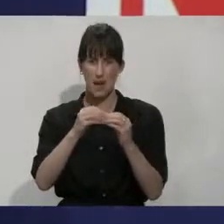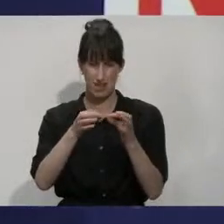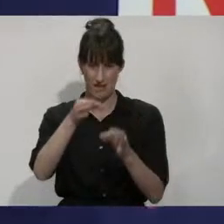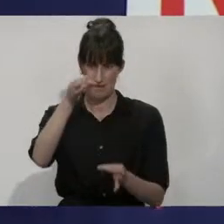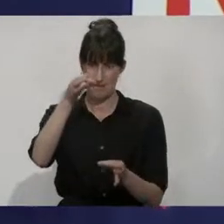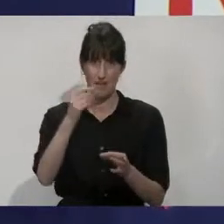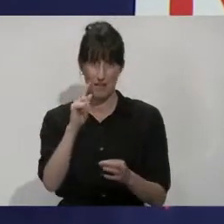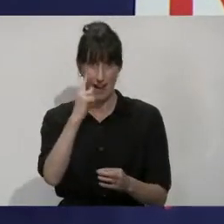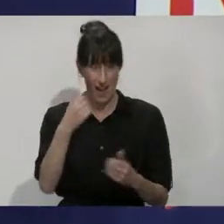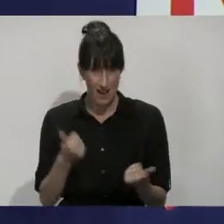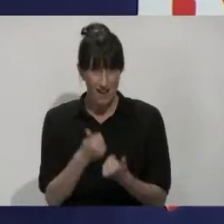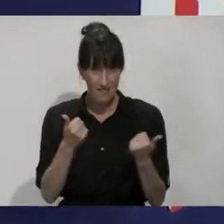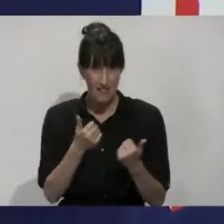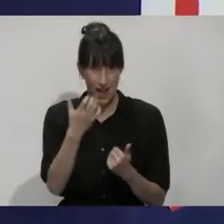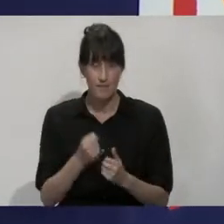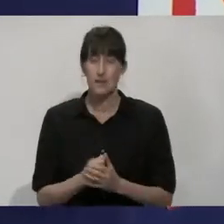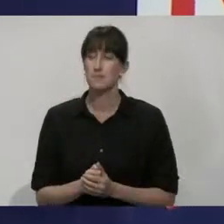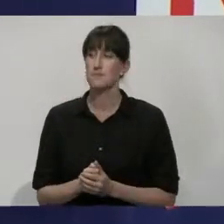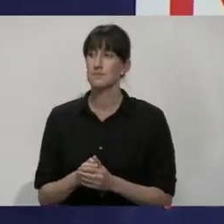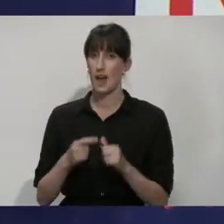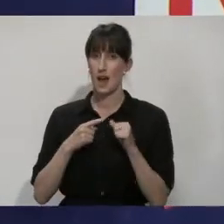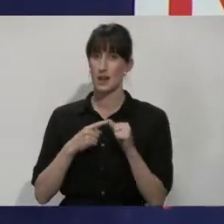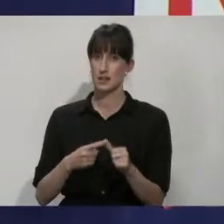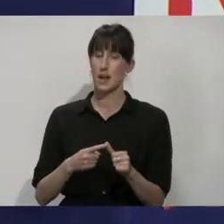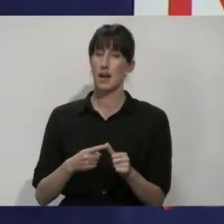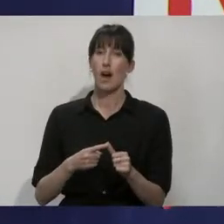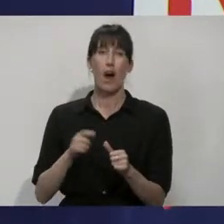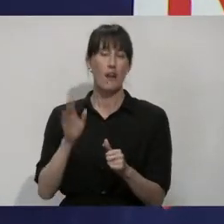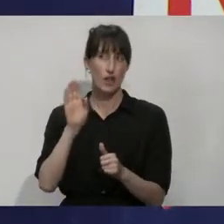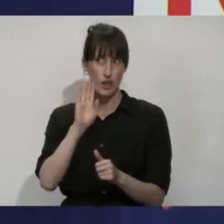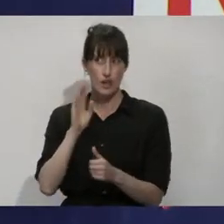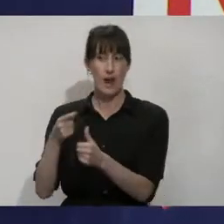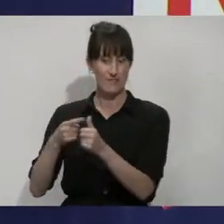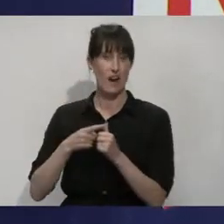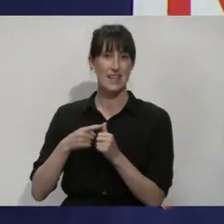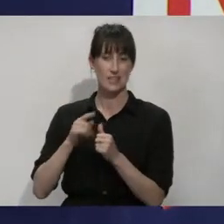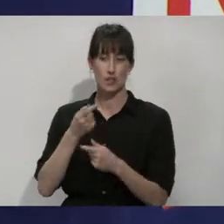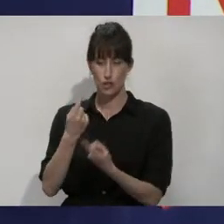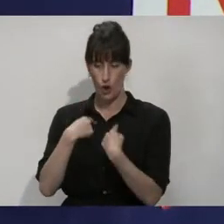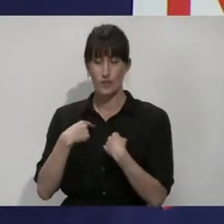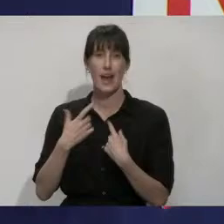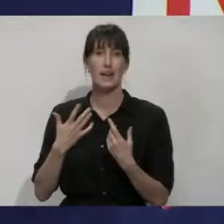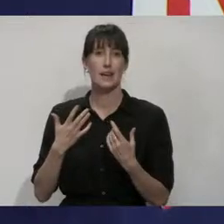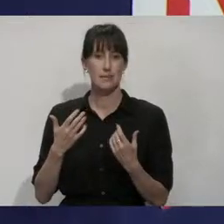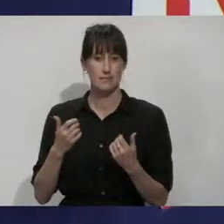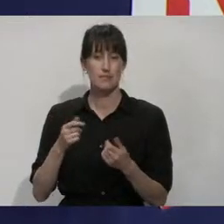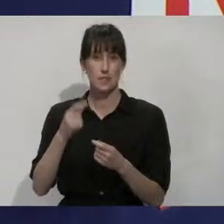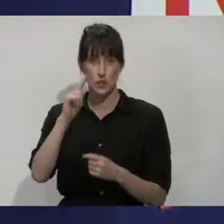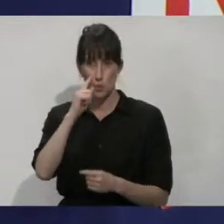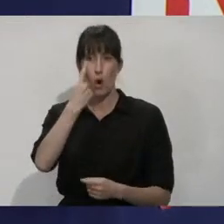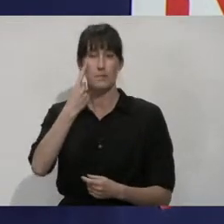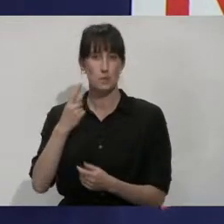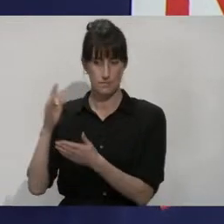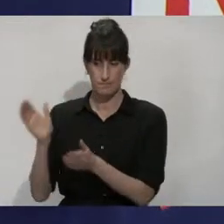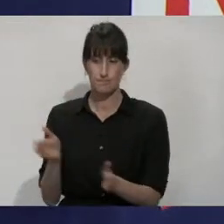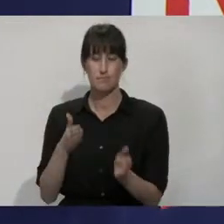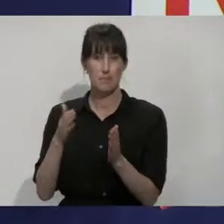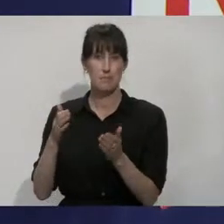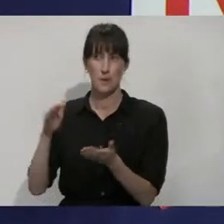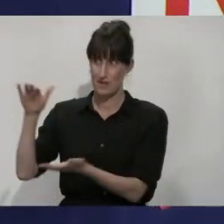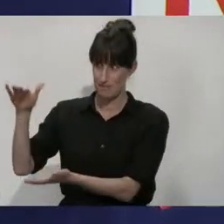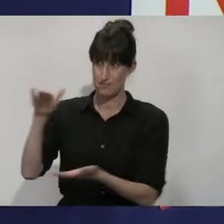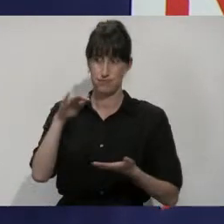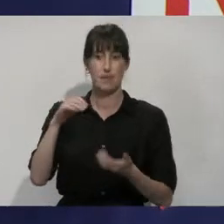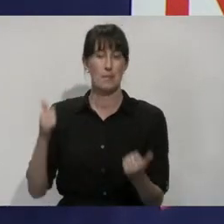and more supplies are coming in all of the time. In terms of, you know, one of the big issues here is around lab capacity. We're really pumping our labs at their